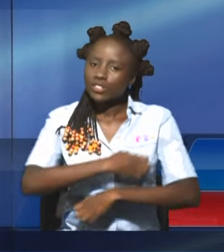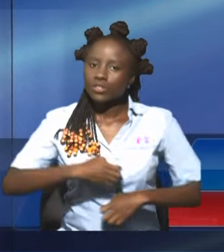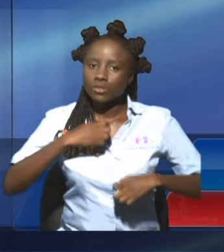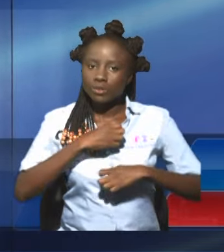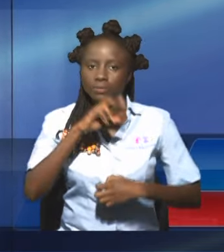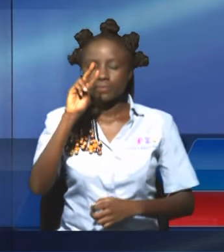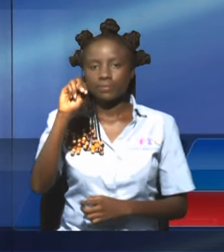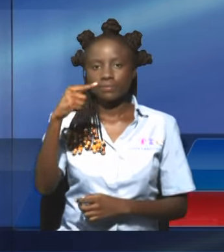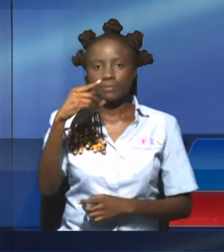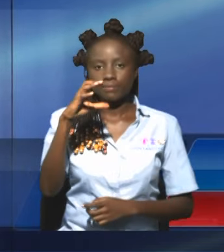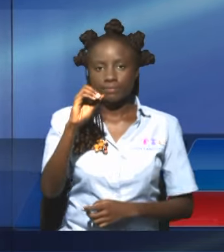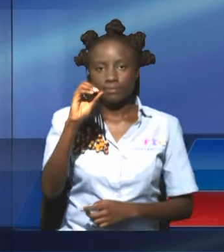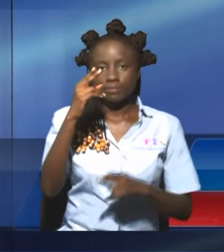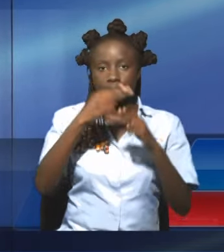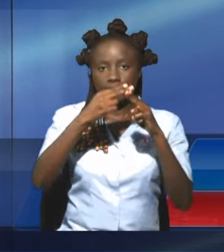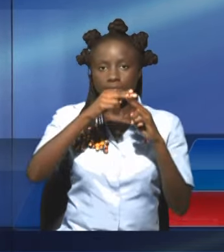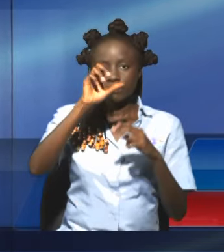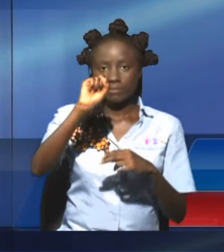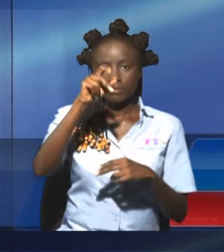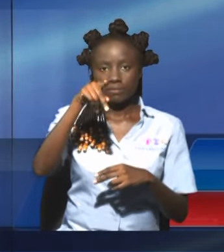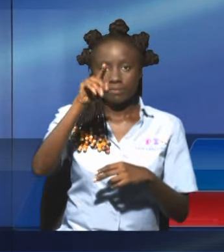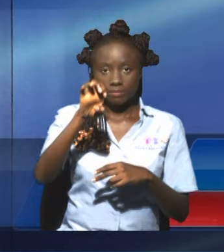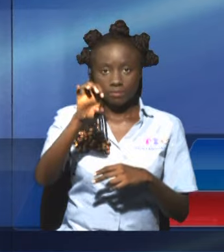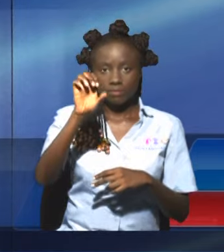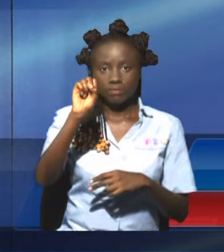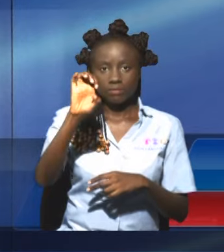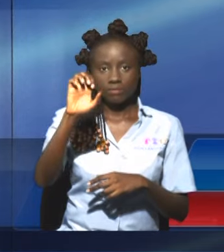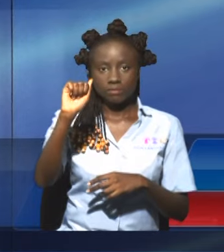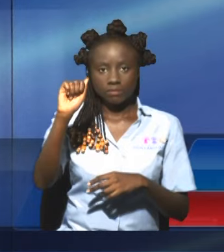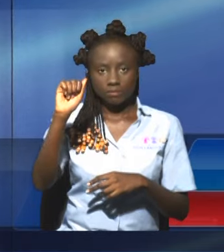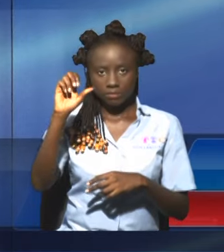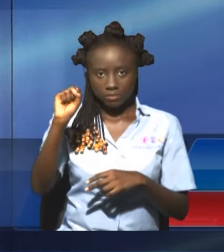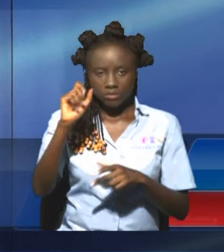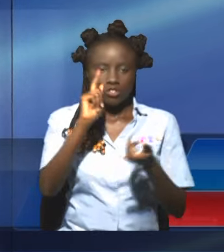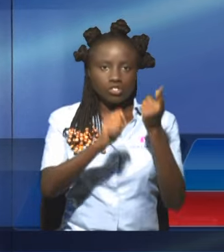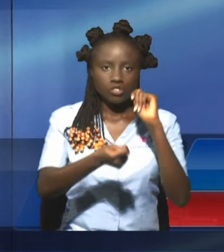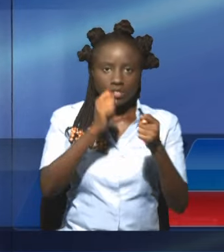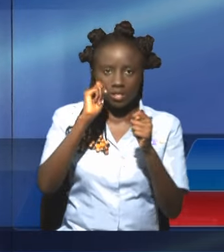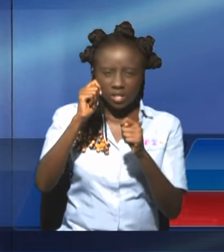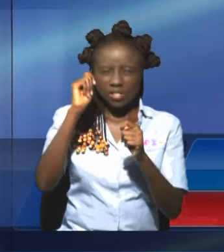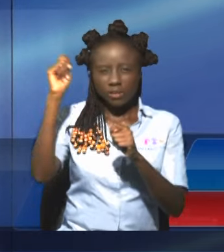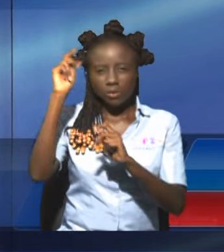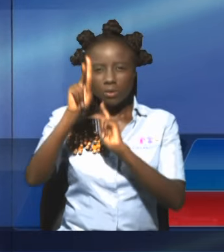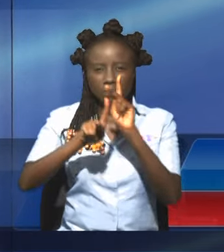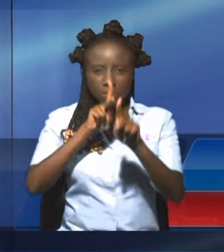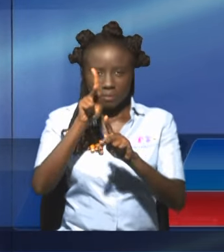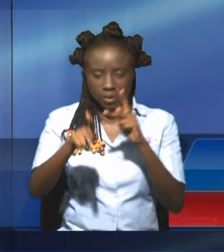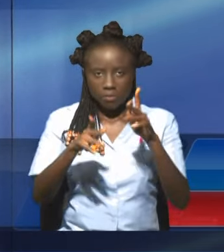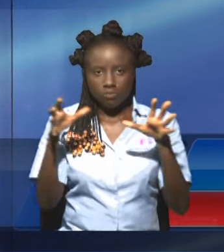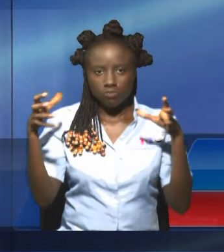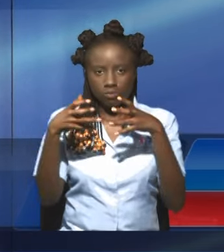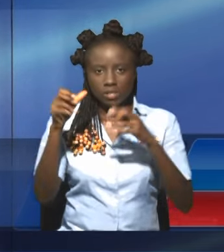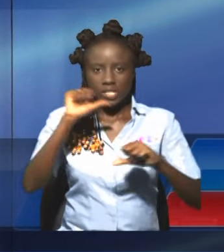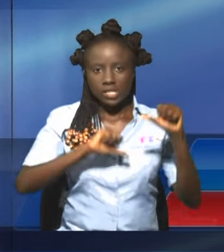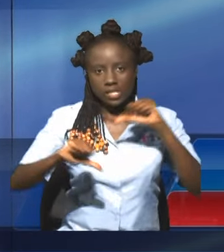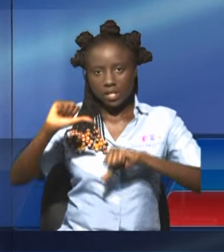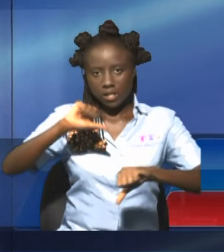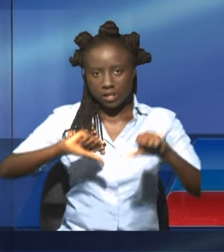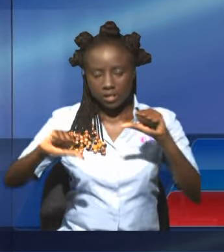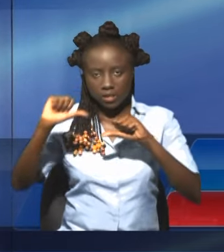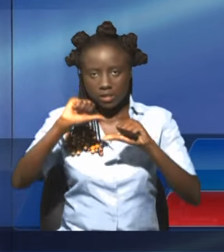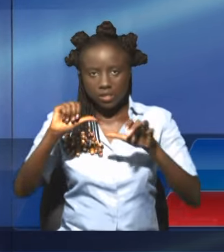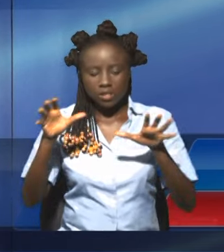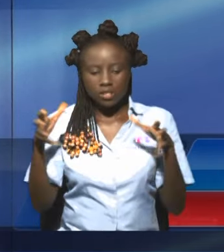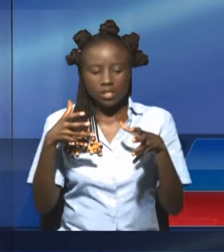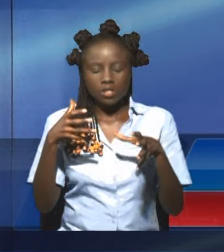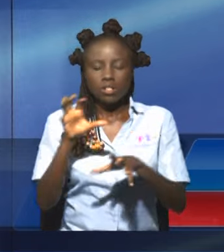Non-governmental organisation Speseas, a team of Trinbagonian scientists and conservationists who wish to make positive changes